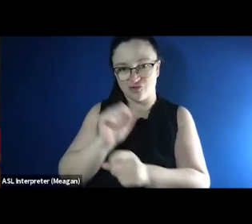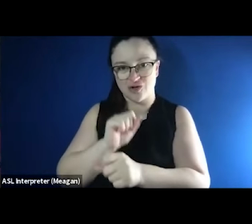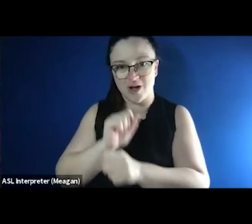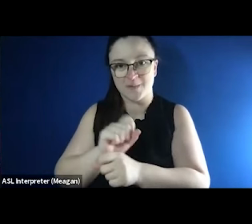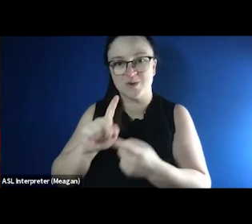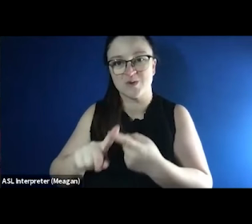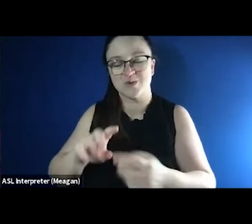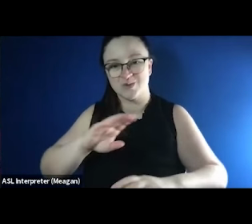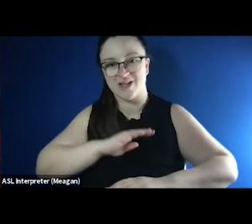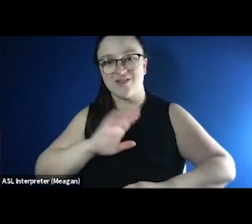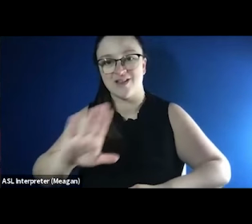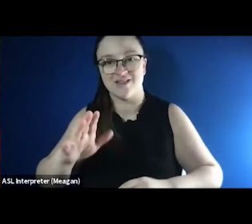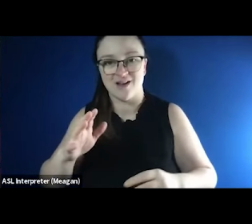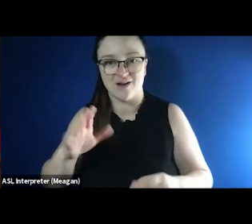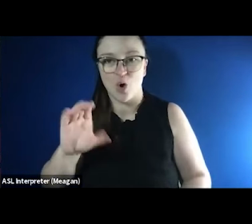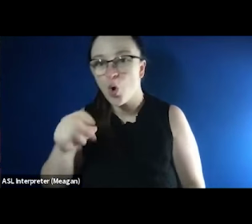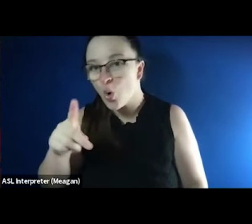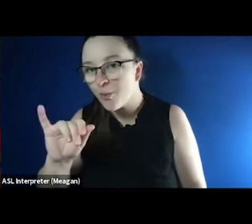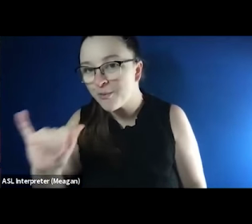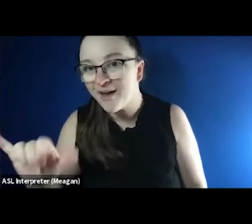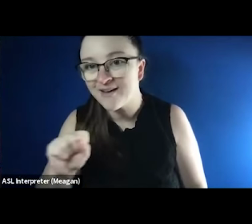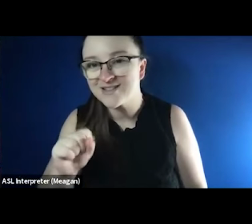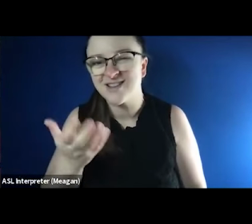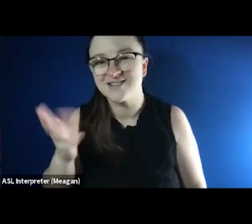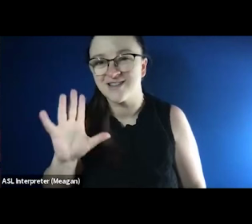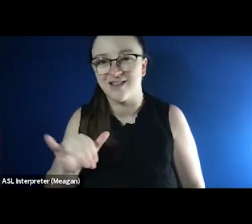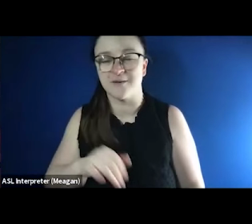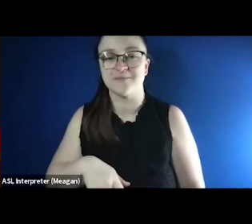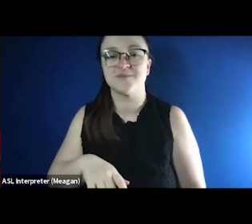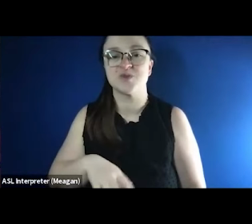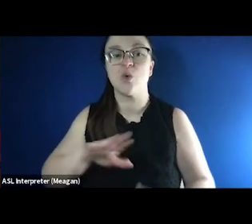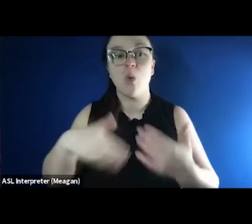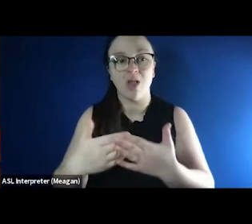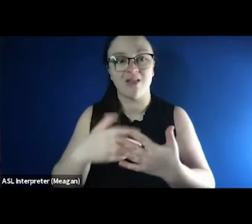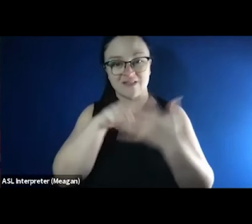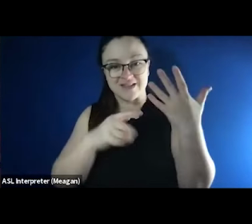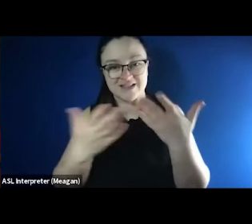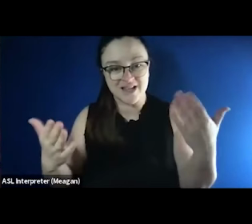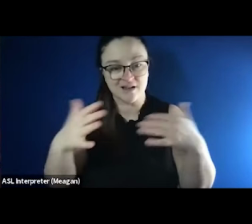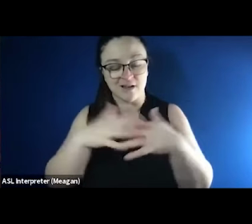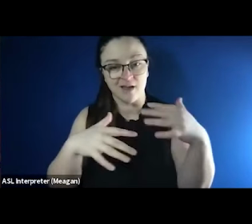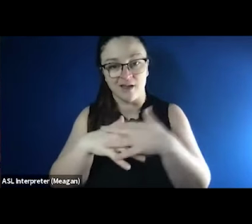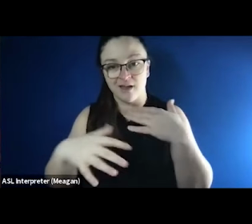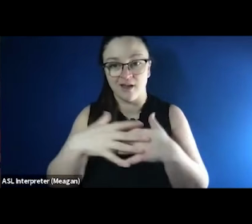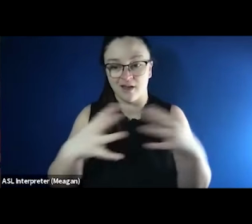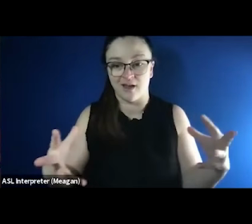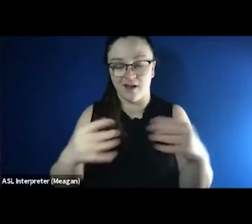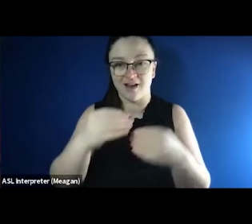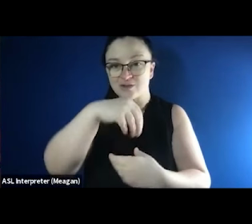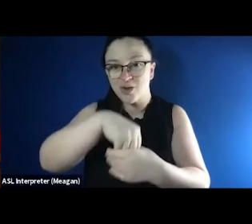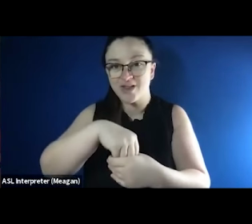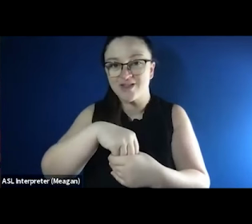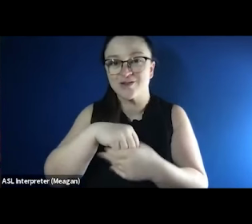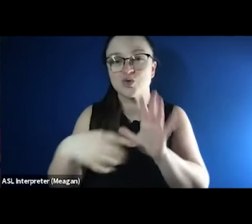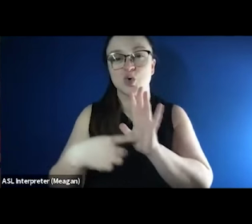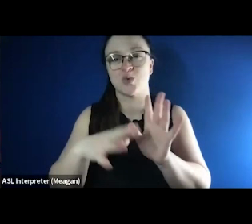health-related co-pays and things of that sort. So all of these sort of in tandem kind of showcase the social vulnerability of the